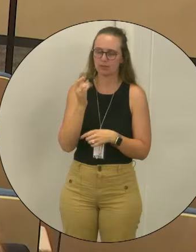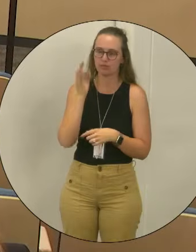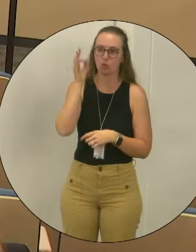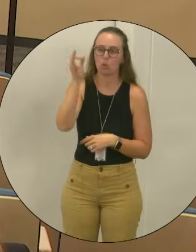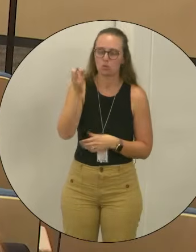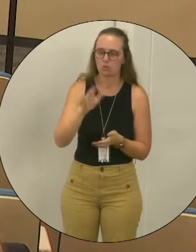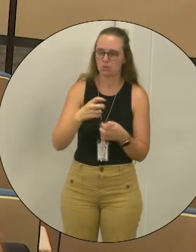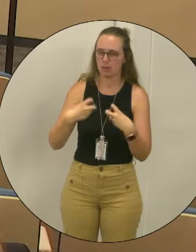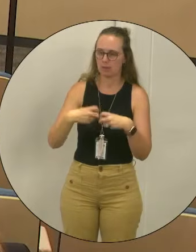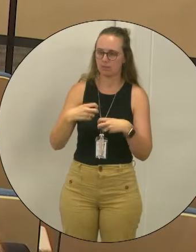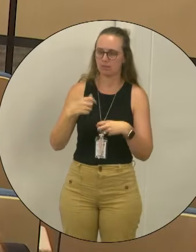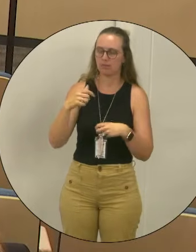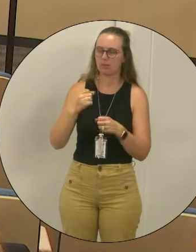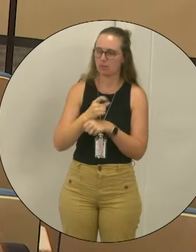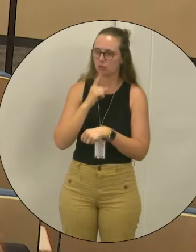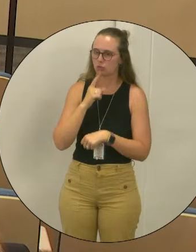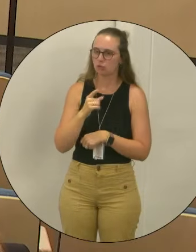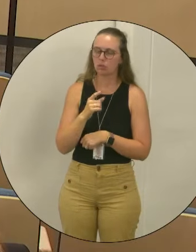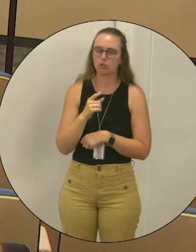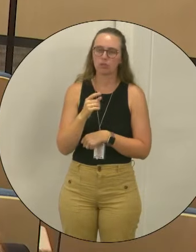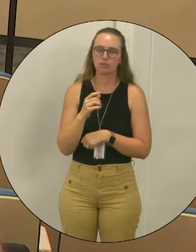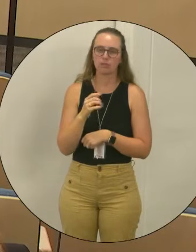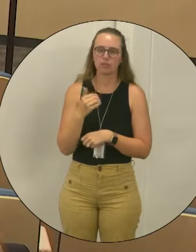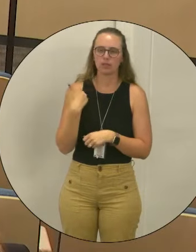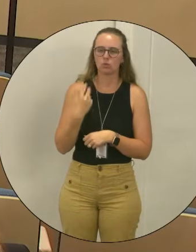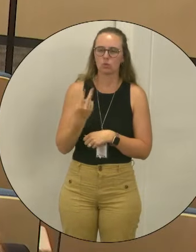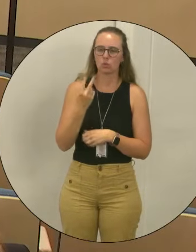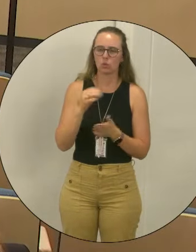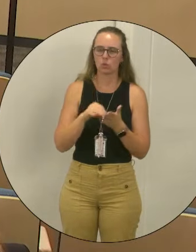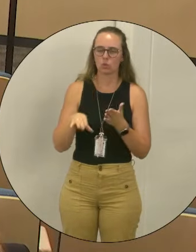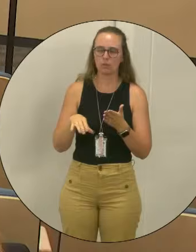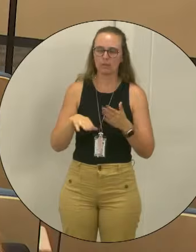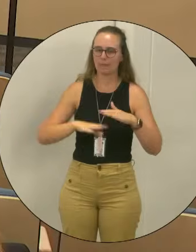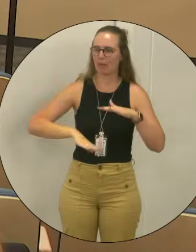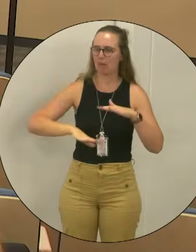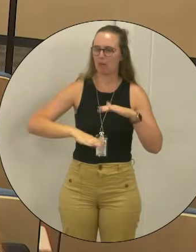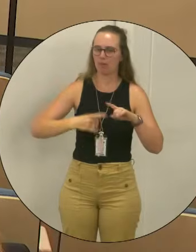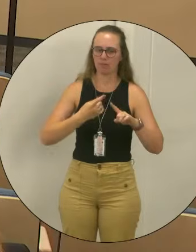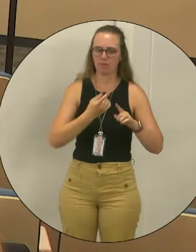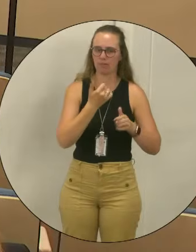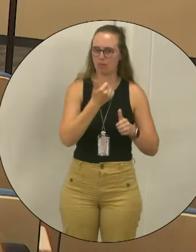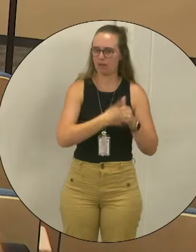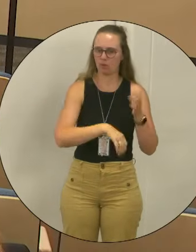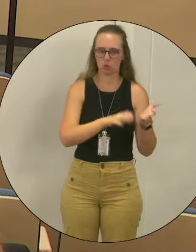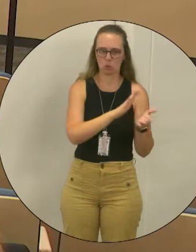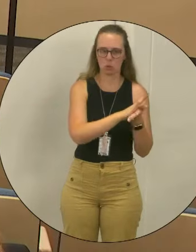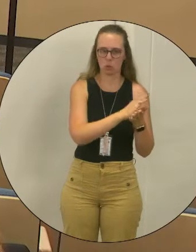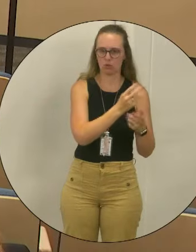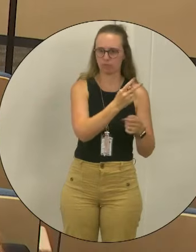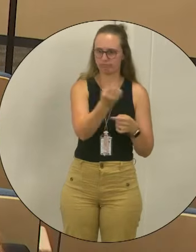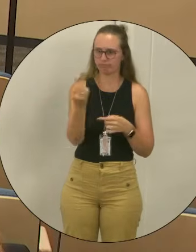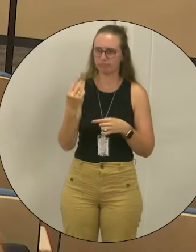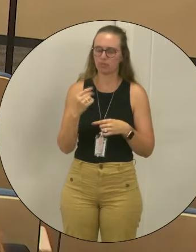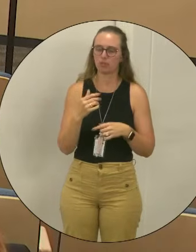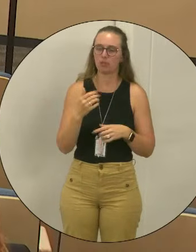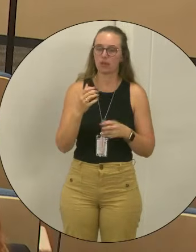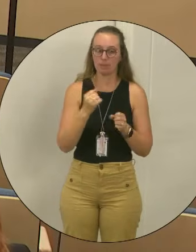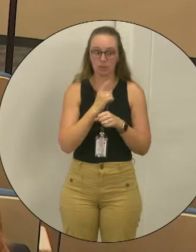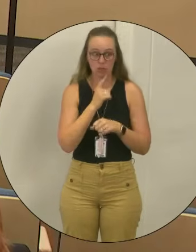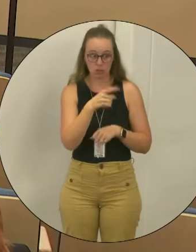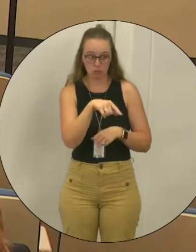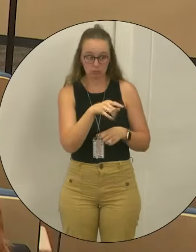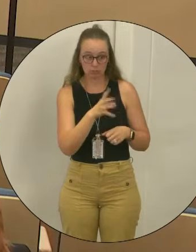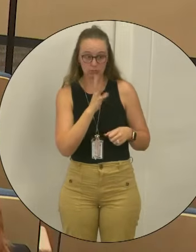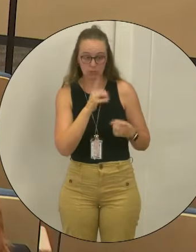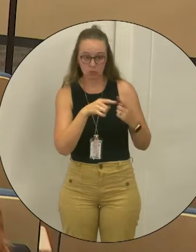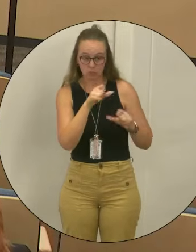future, but making sure, because there's 2 students at a minimum from each school. So making sure, hey, did you even talk to